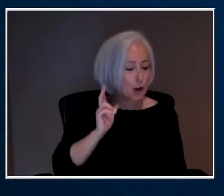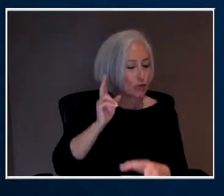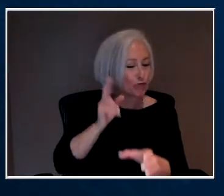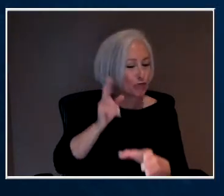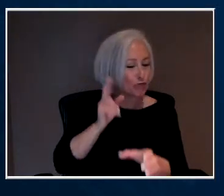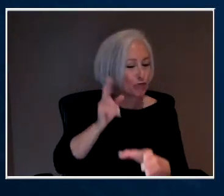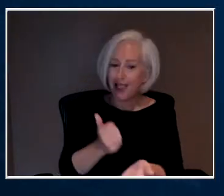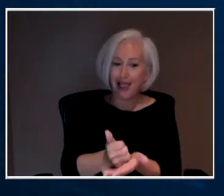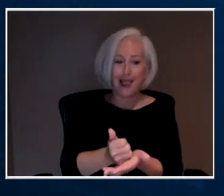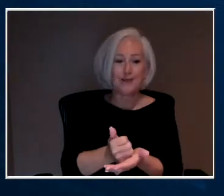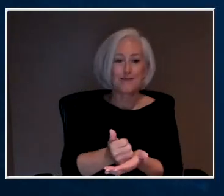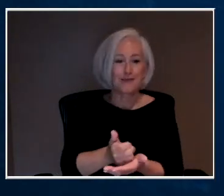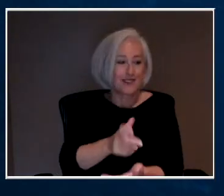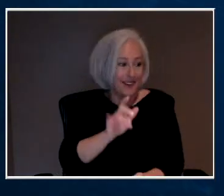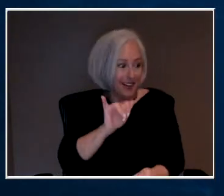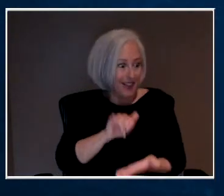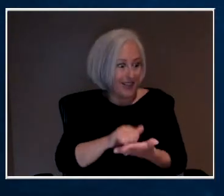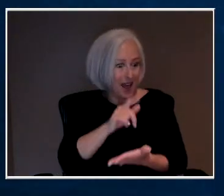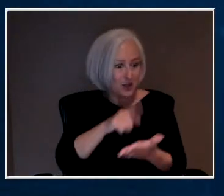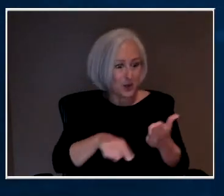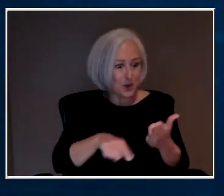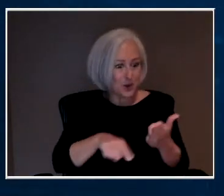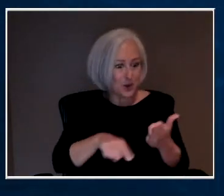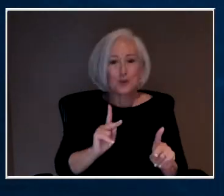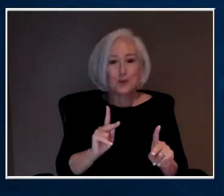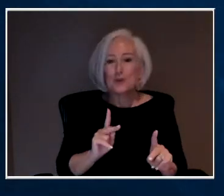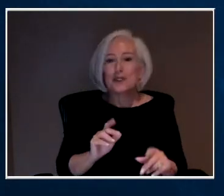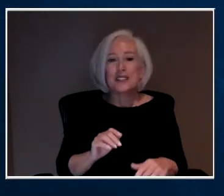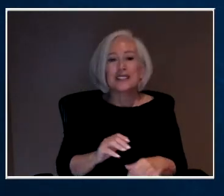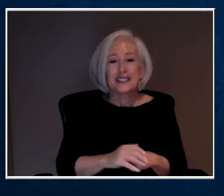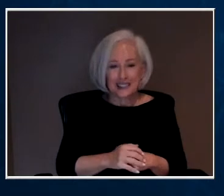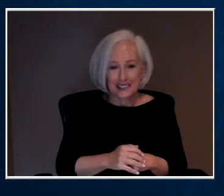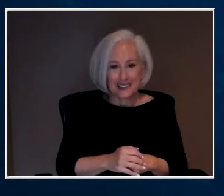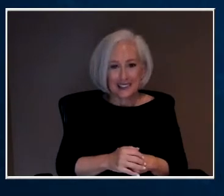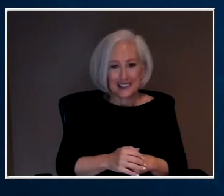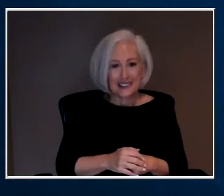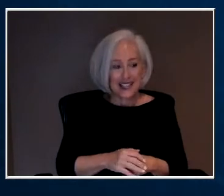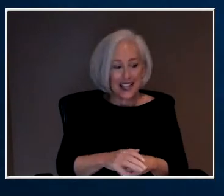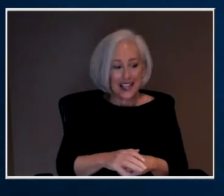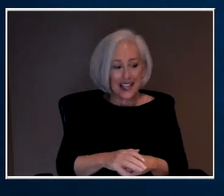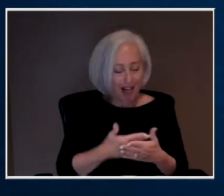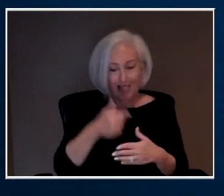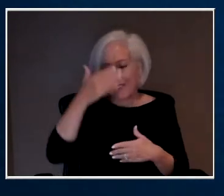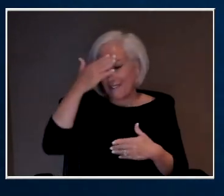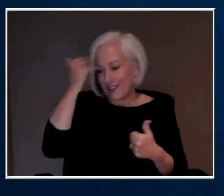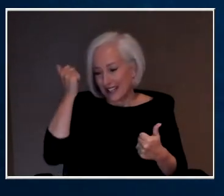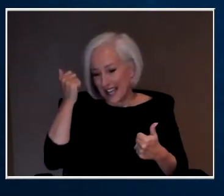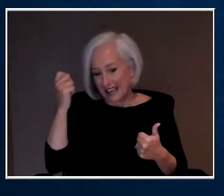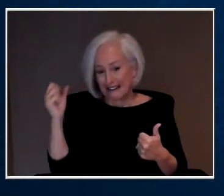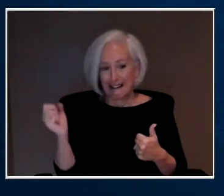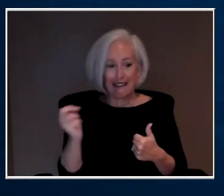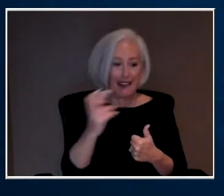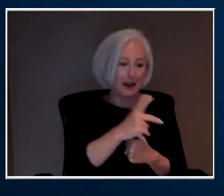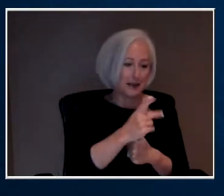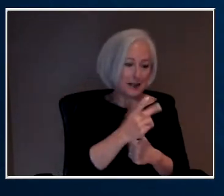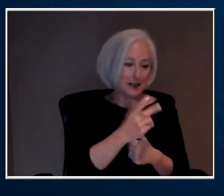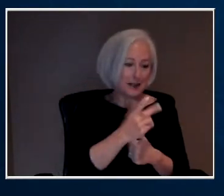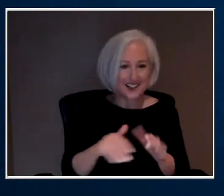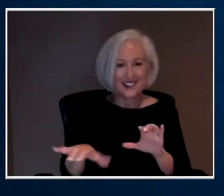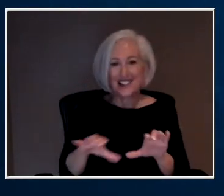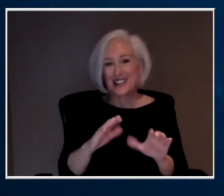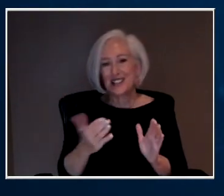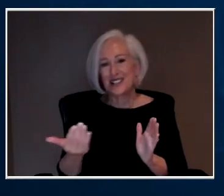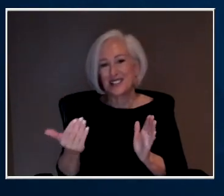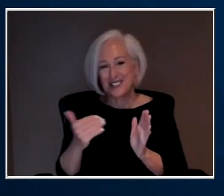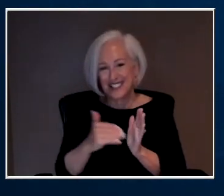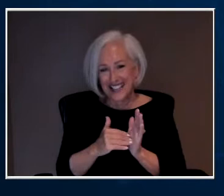what people do. They do well, and then they forget, and then they get back, and then they start doing well again because